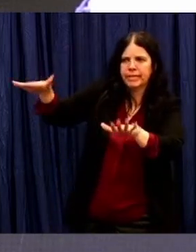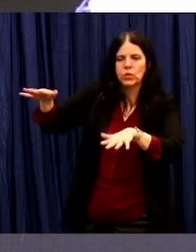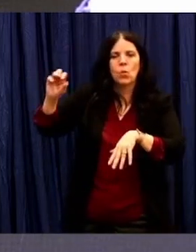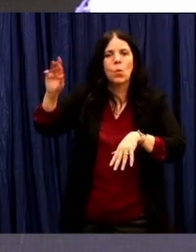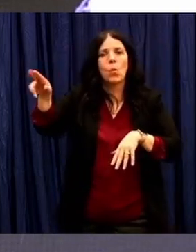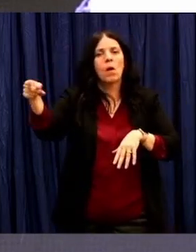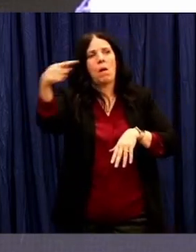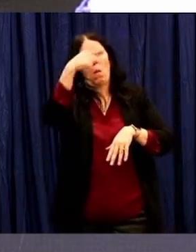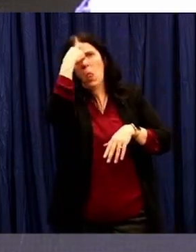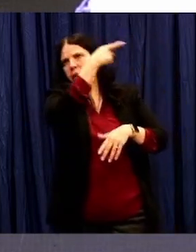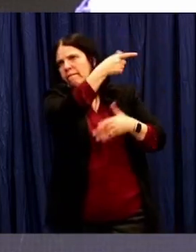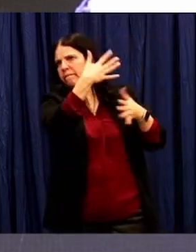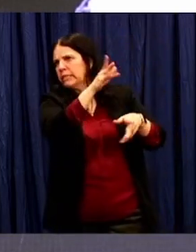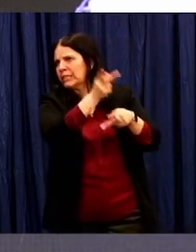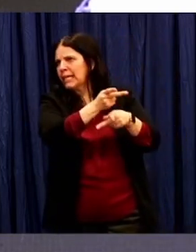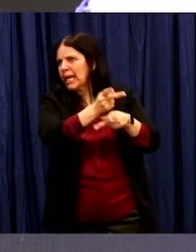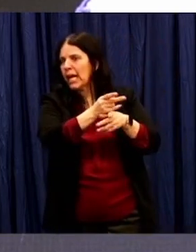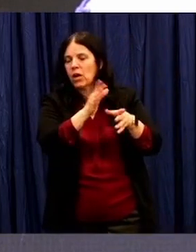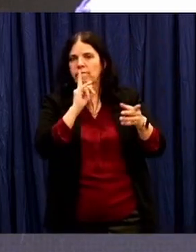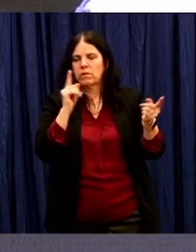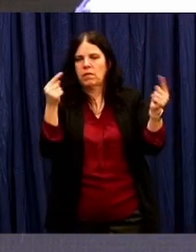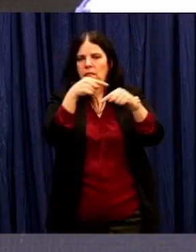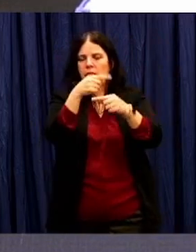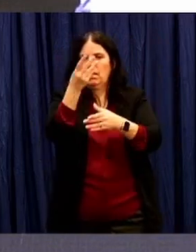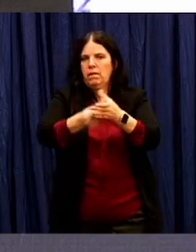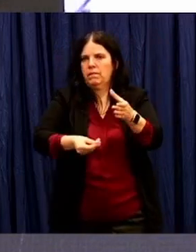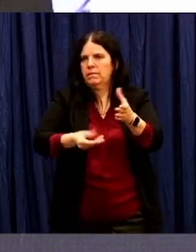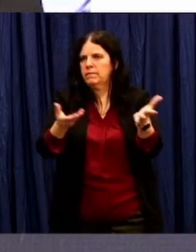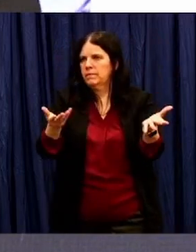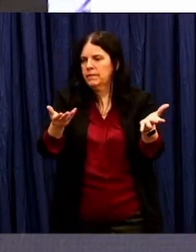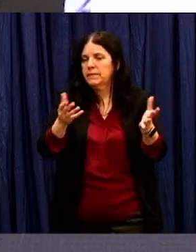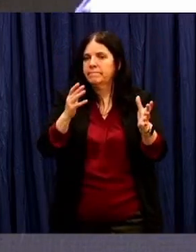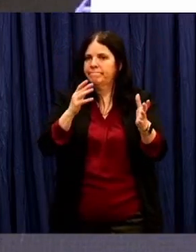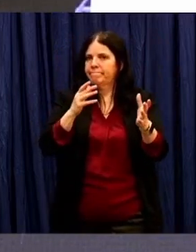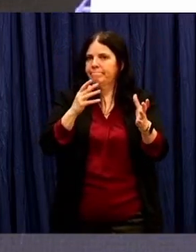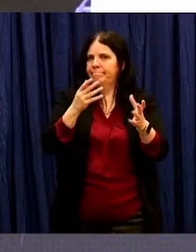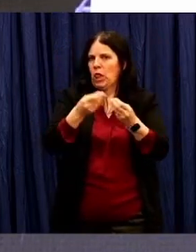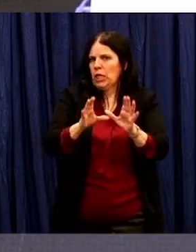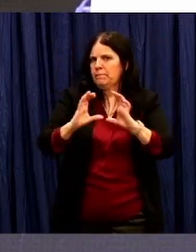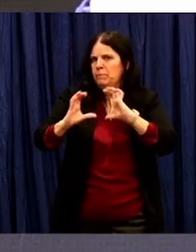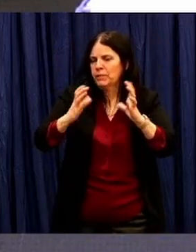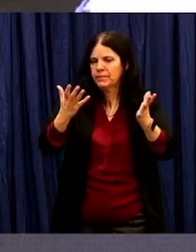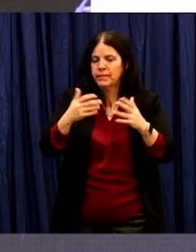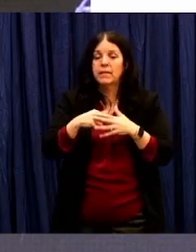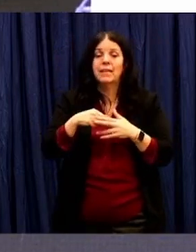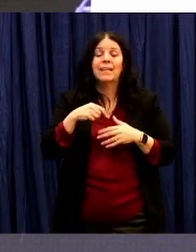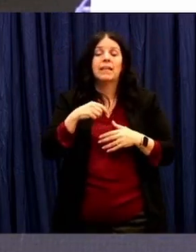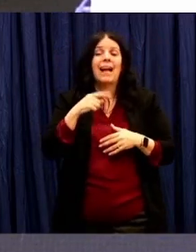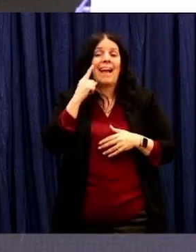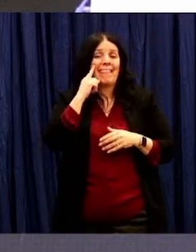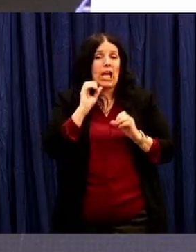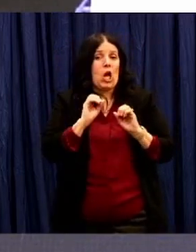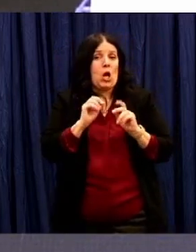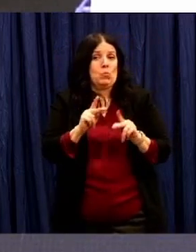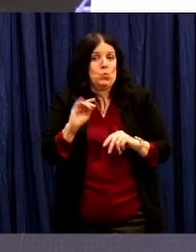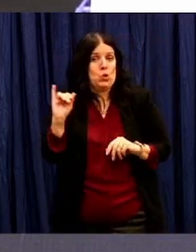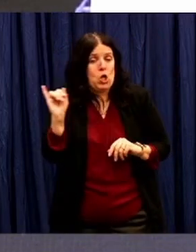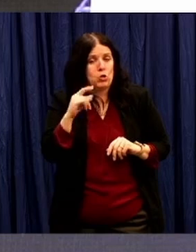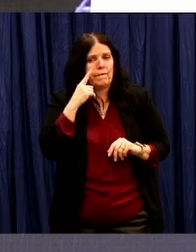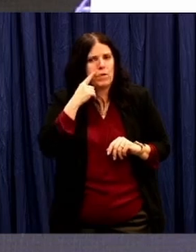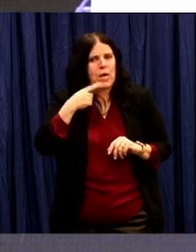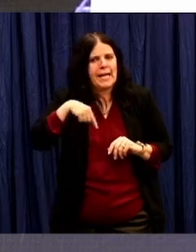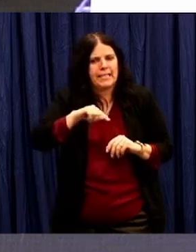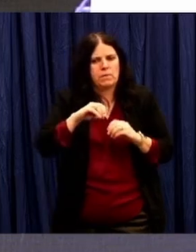miscommunication between those bigger systems. I also think it's a great opportunity for conversations